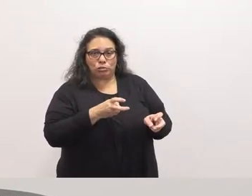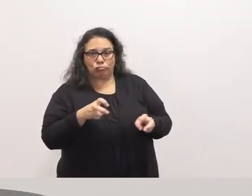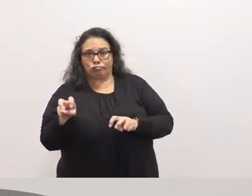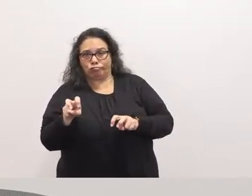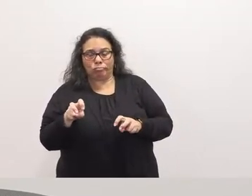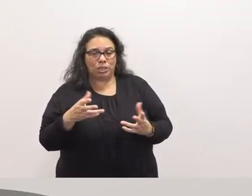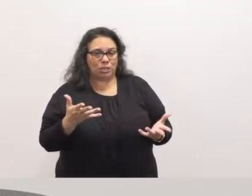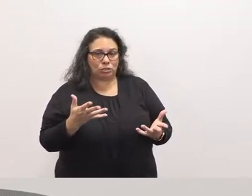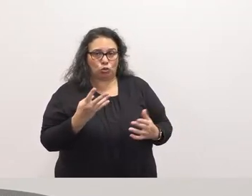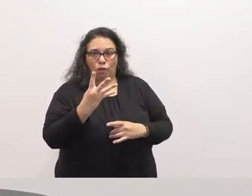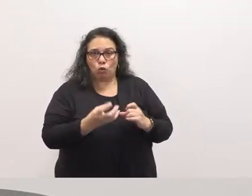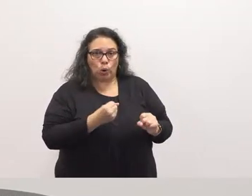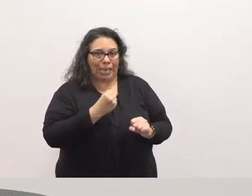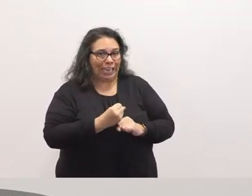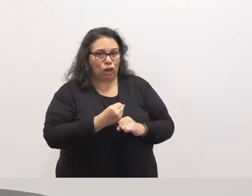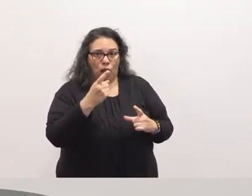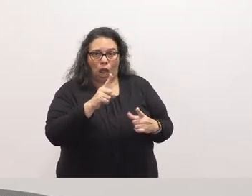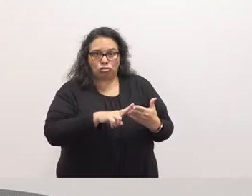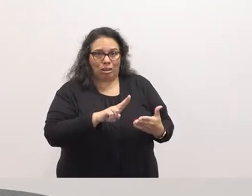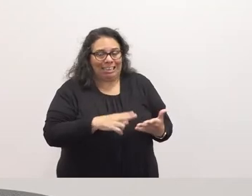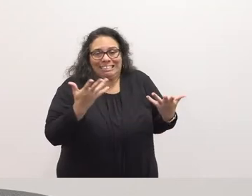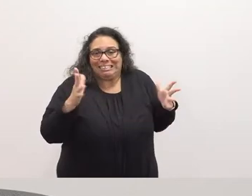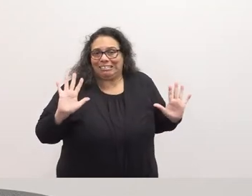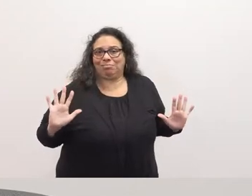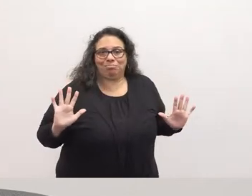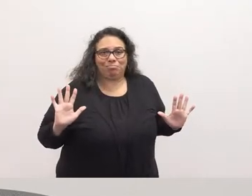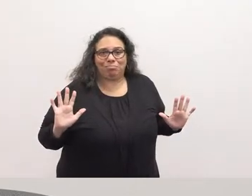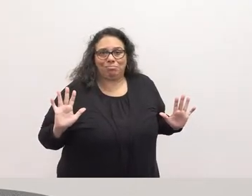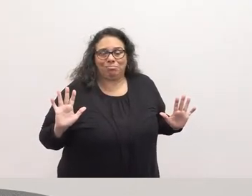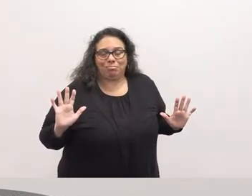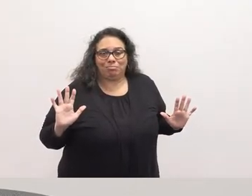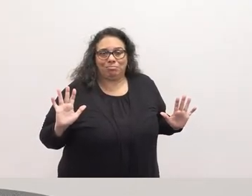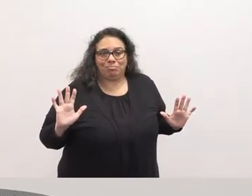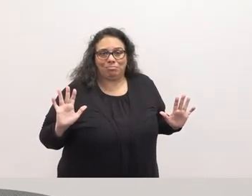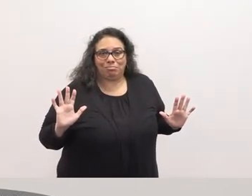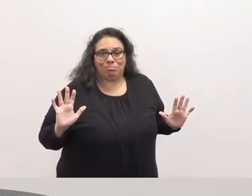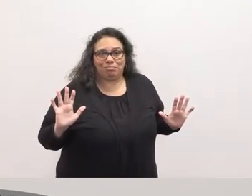back to make it a 4-year contract. That's the only change in the contract. Right.